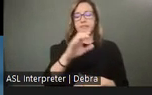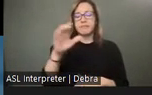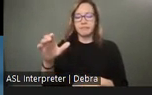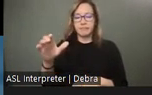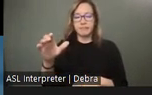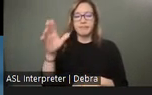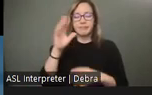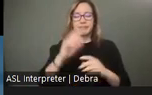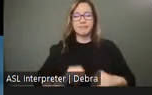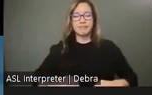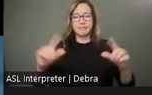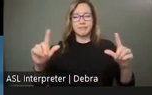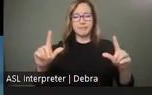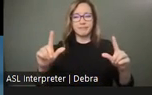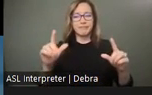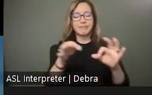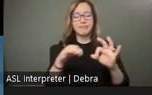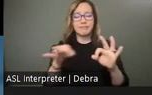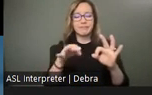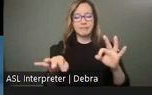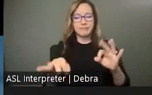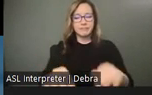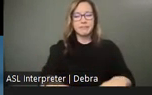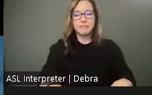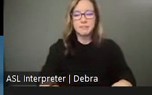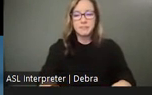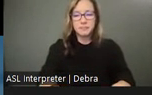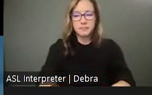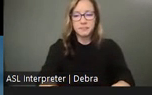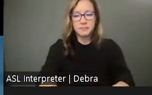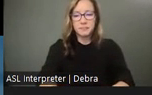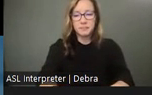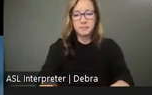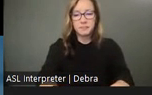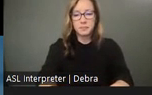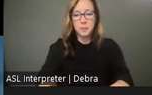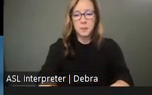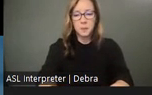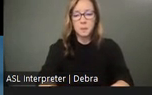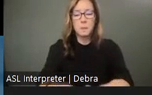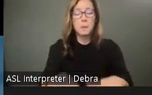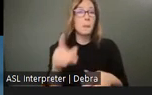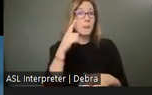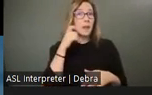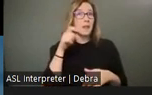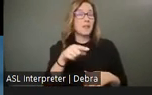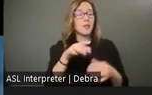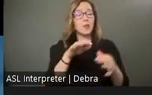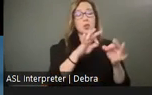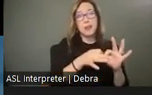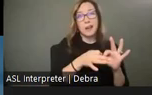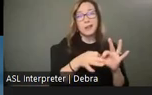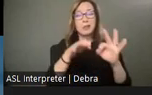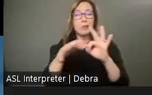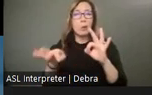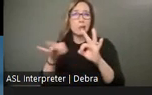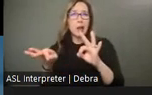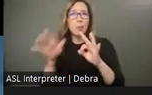enable captioning. As a result of the interpretation and captioning, please expect the speakers to pause during the